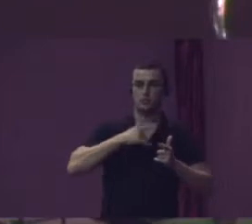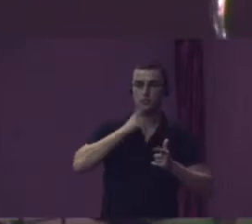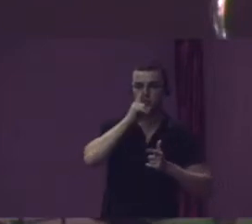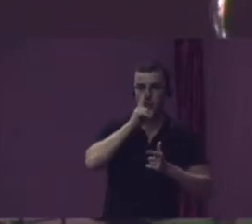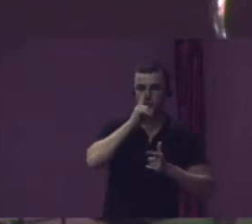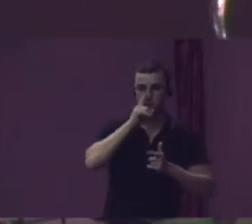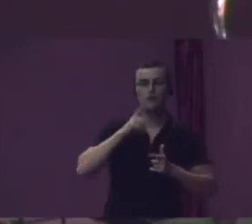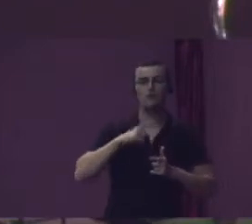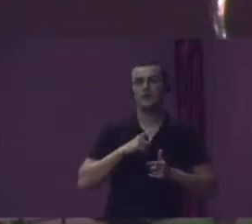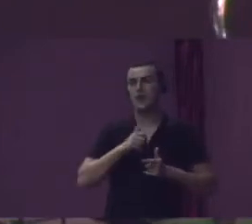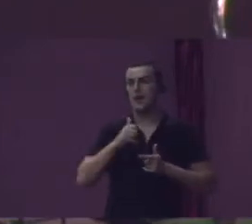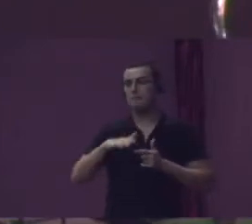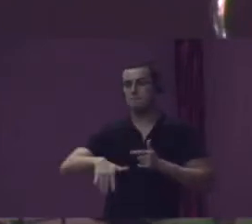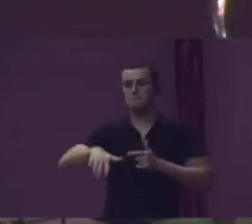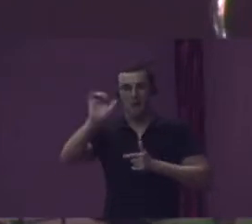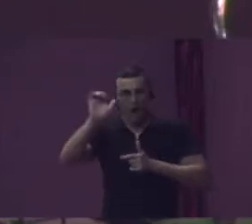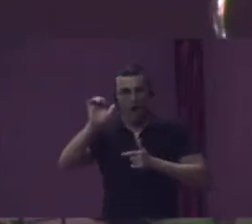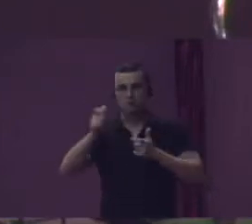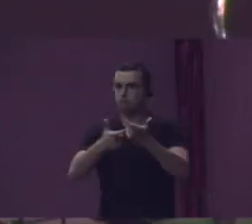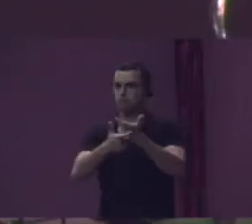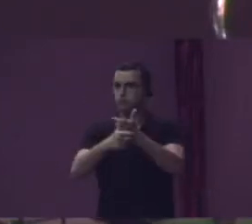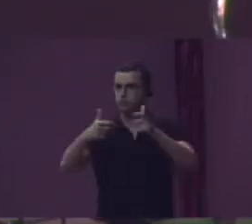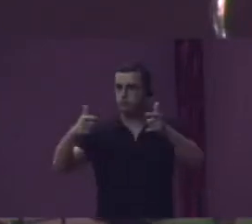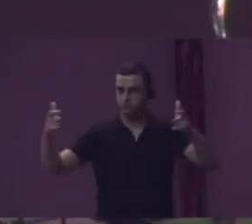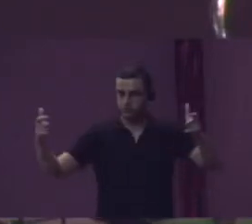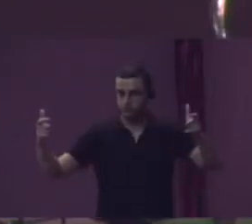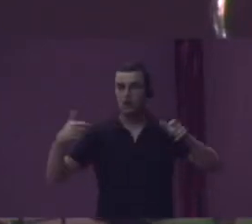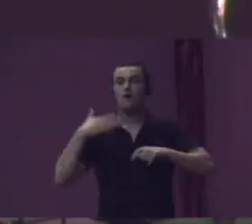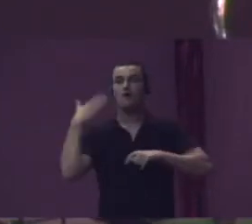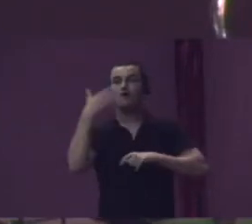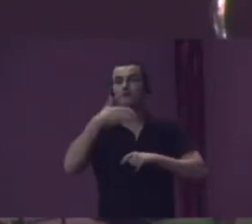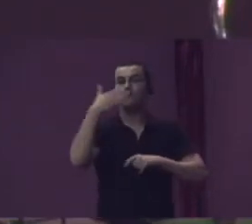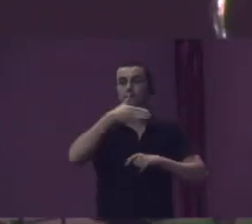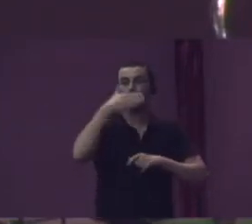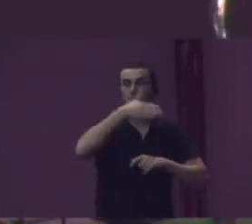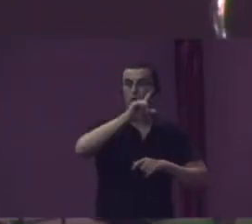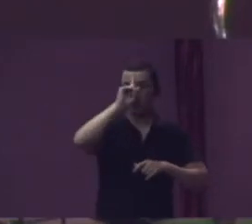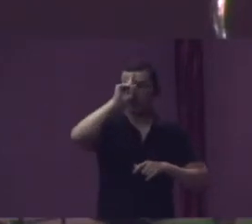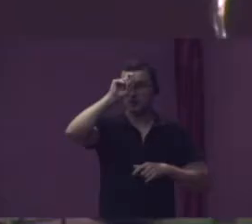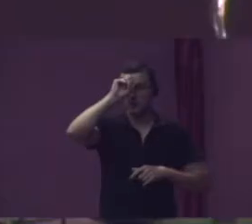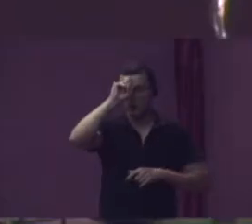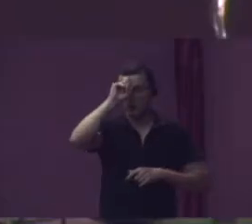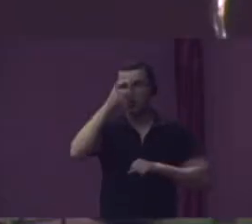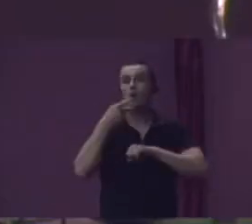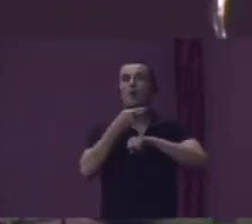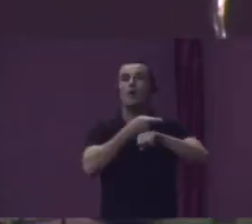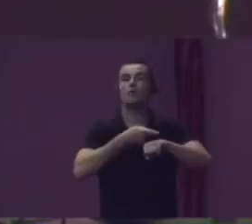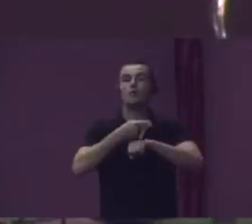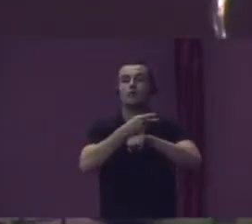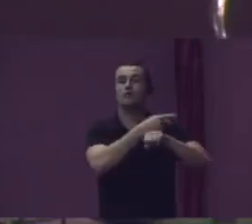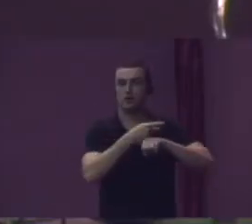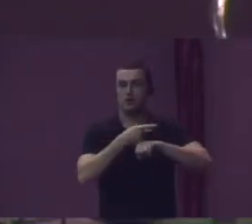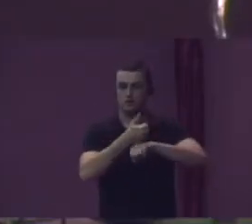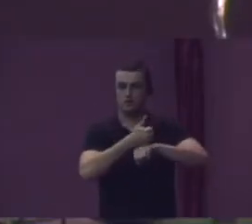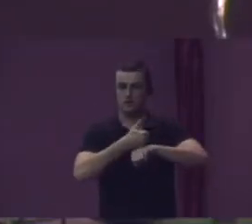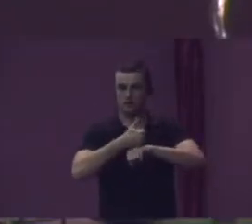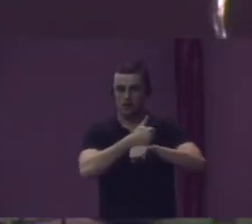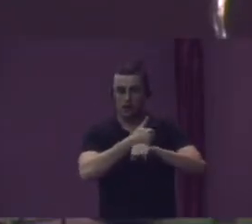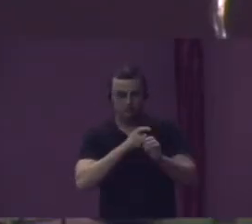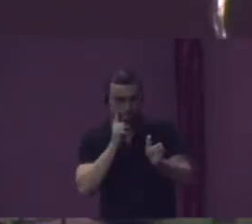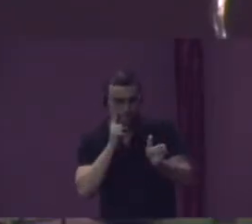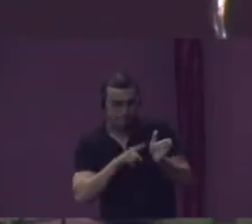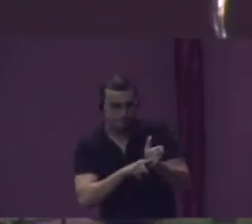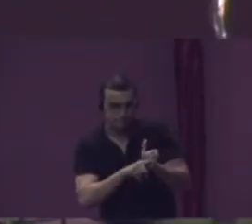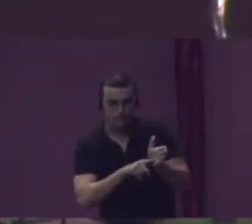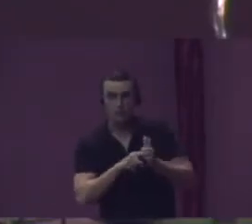their disposal to supposedly protect them and their babies from possible risks. To refuse these options available